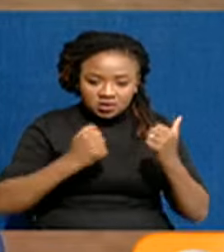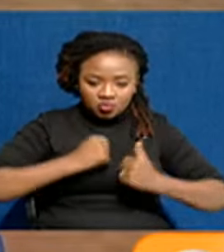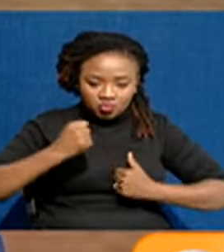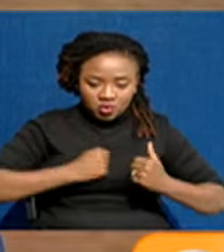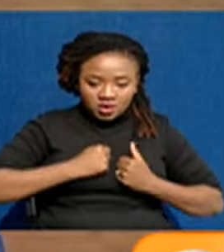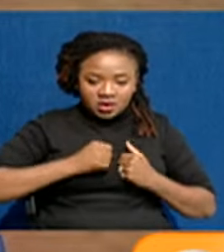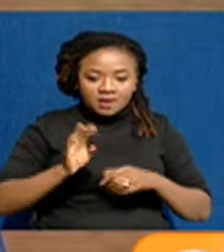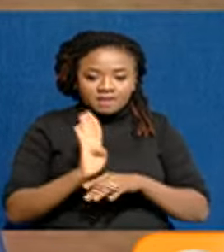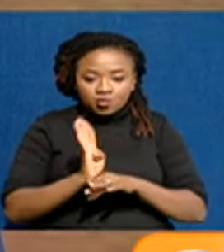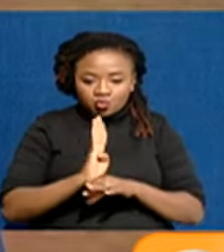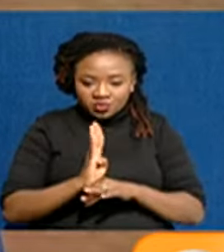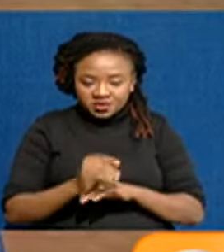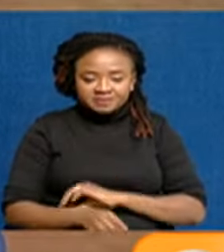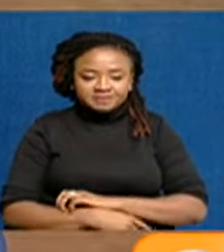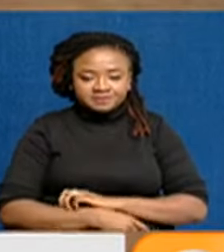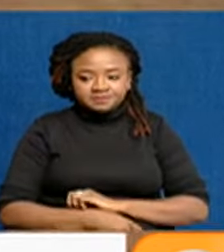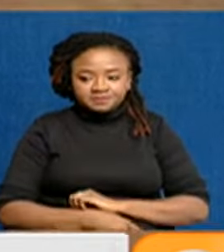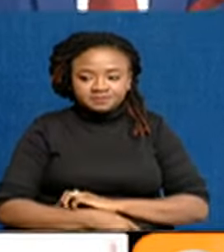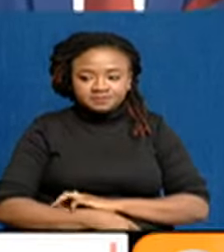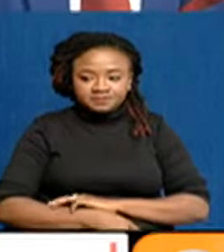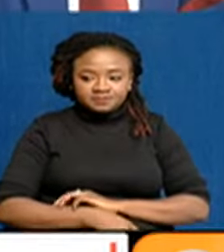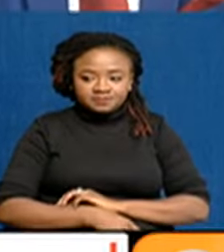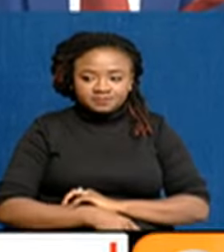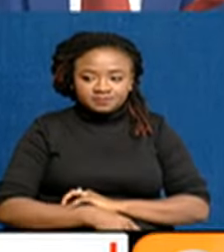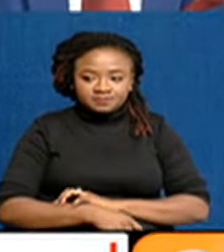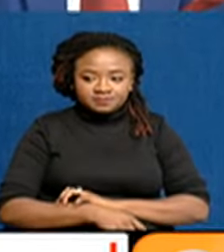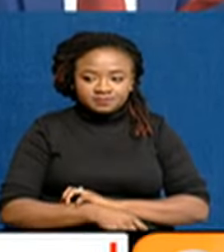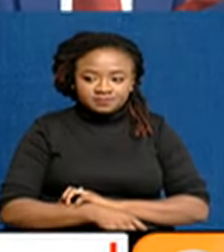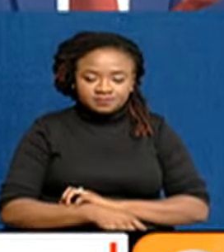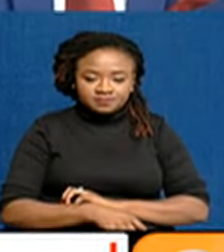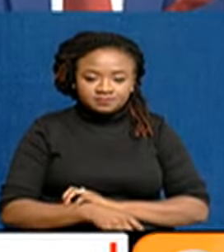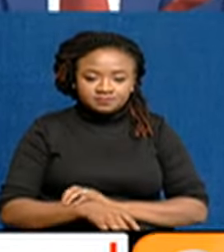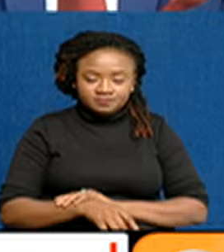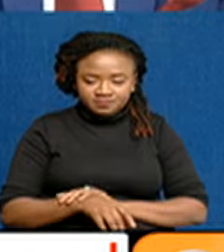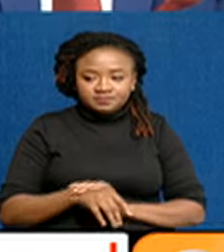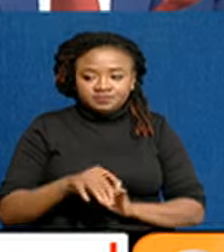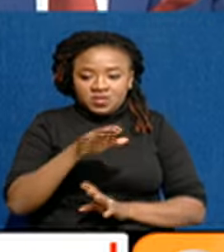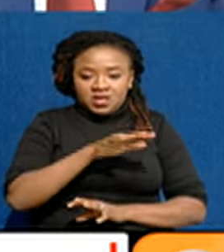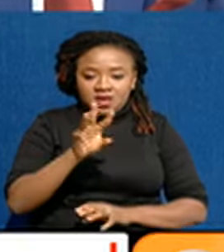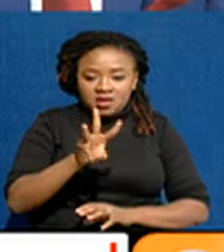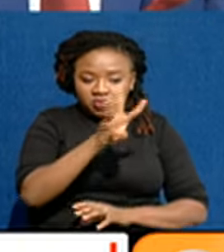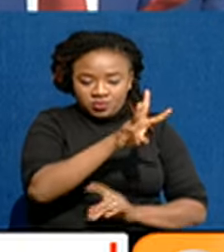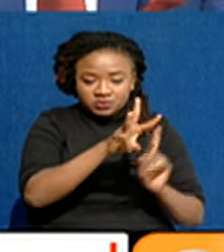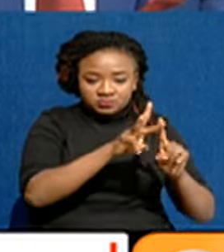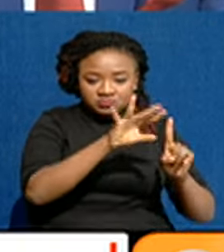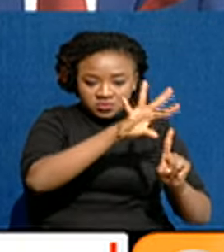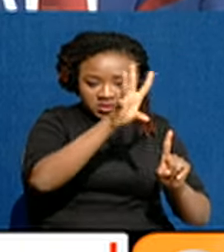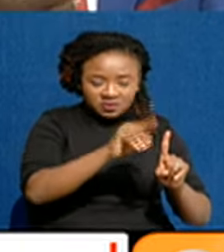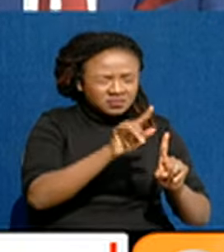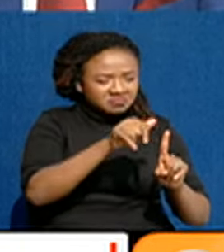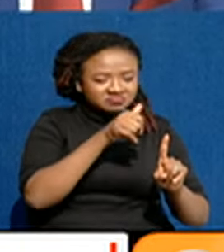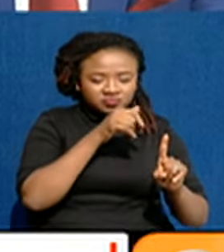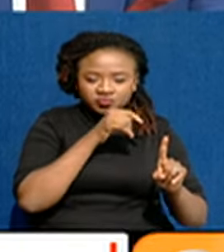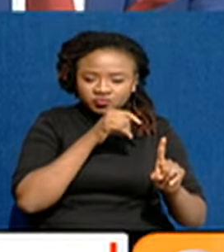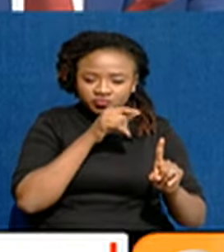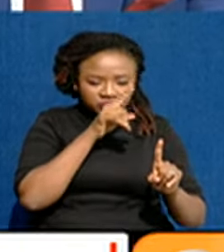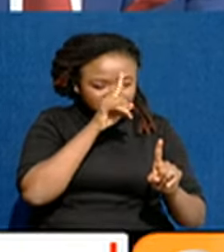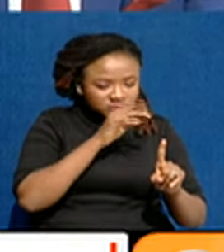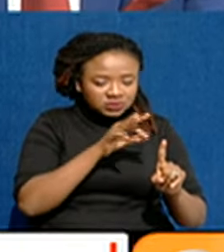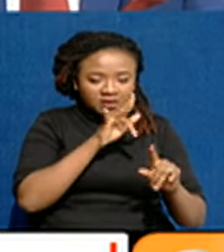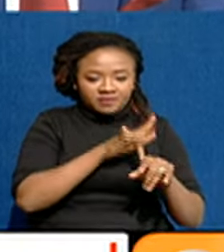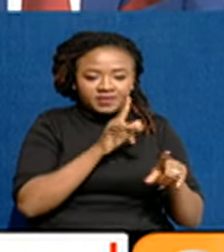like? The western part of the Greater Horn of Africa is absolutely wet. And as Honorable Mwaura